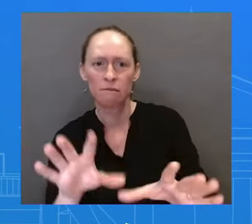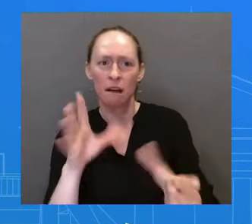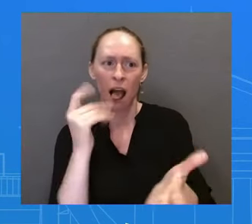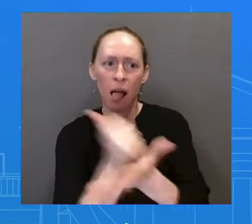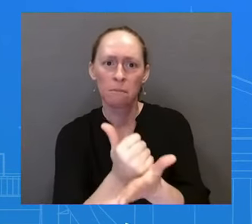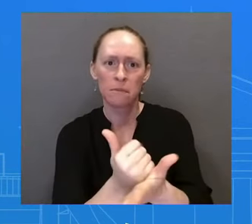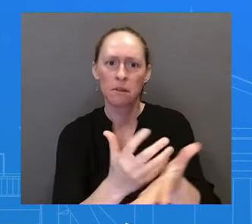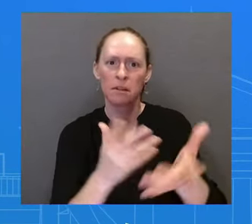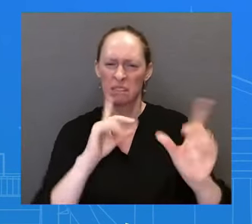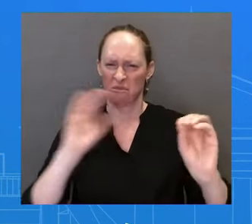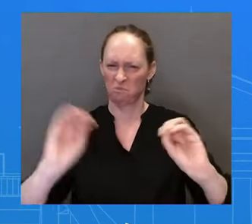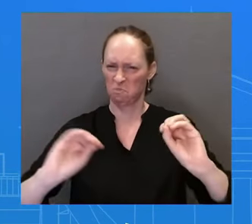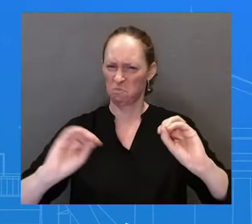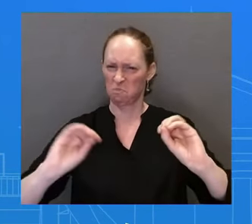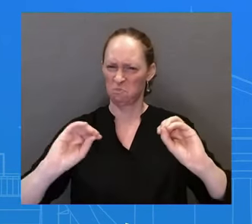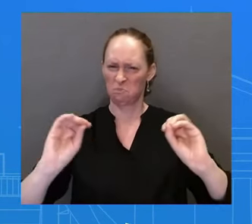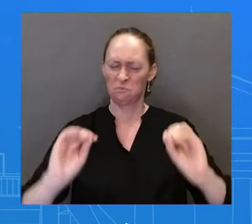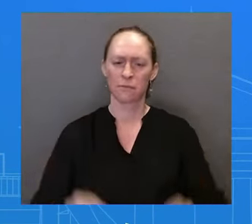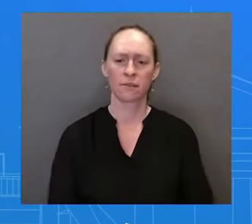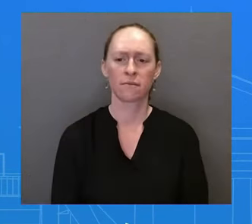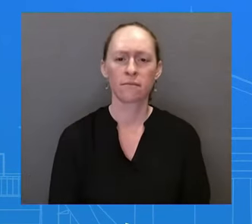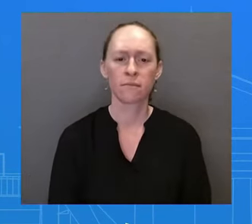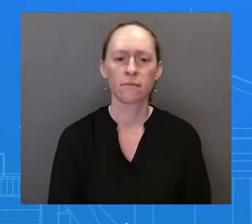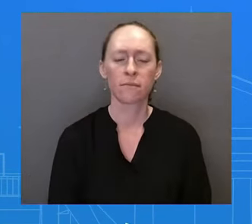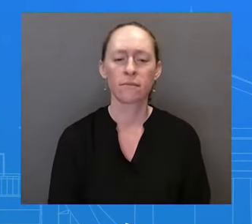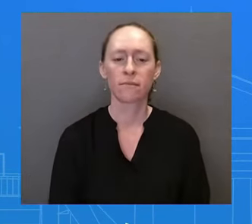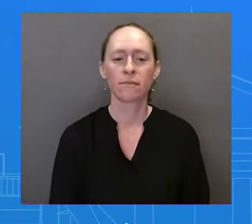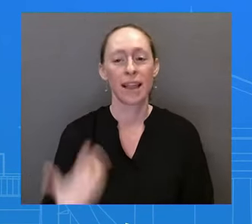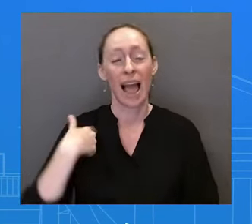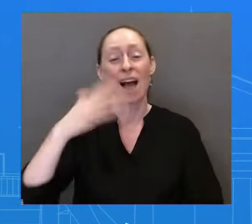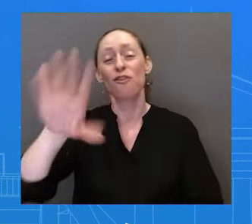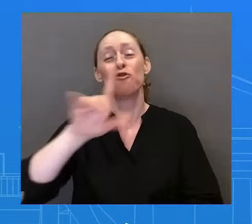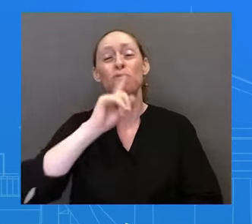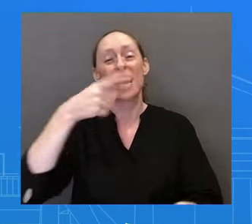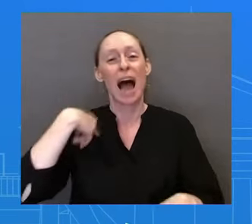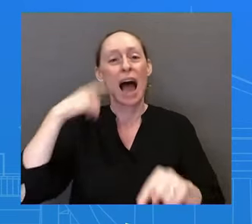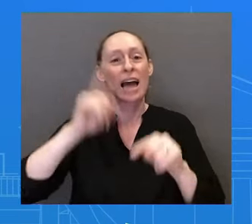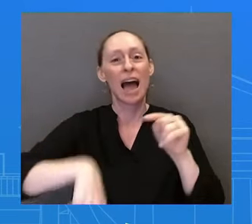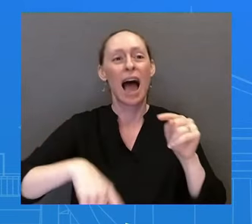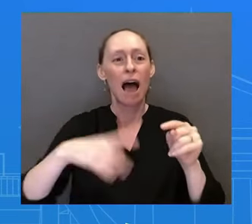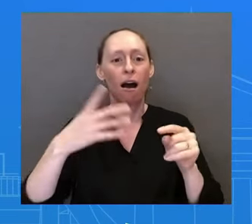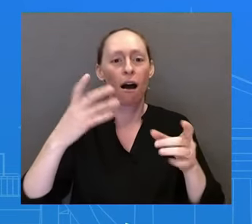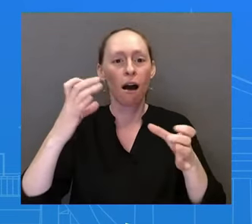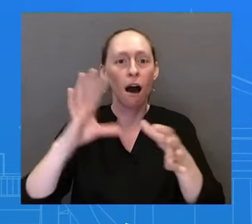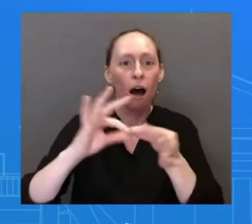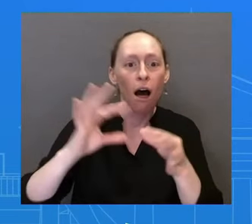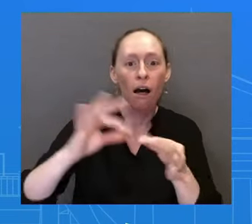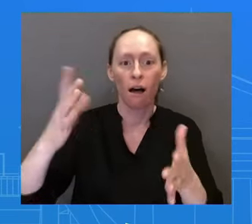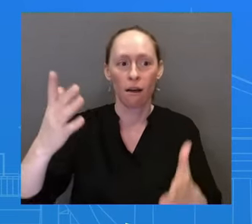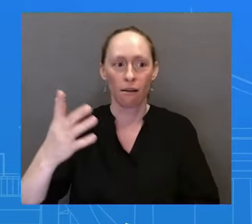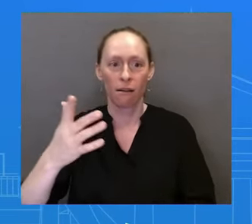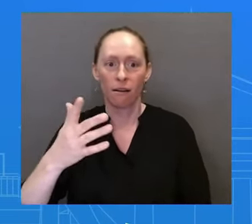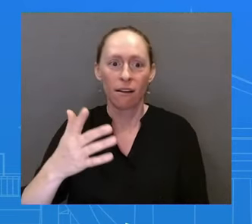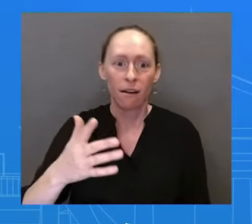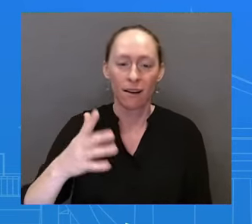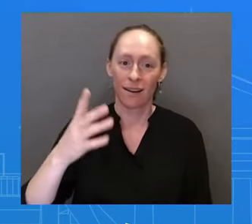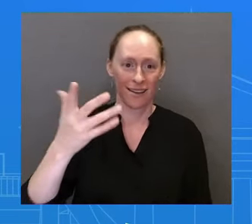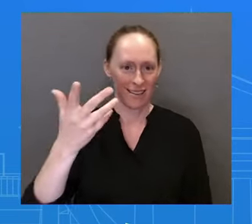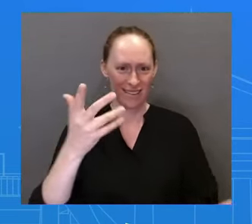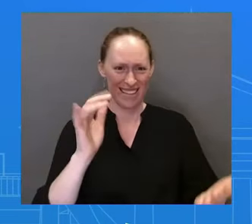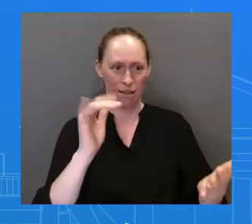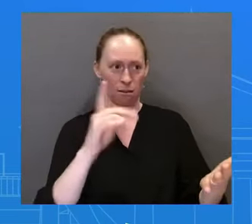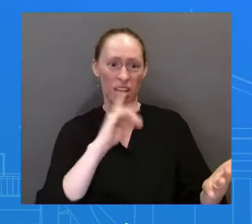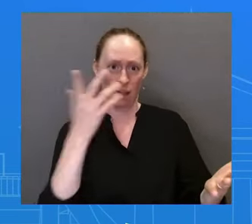can't speak for what that irresponsible, reckless rhetoric impact that might have on